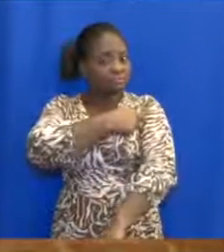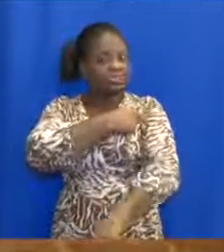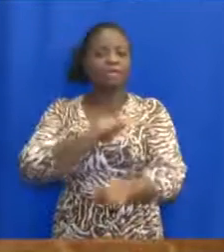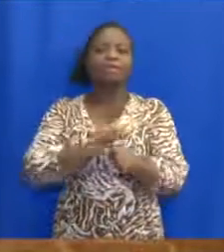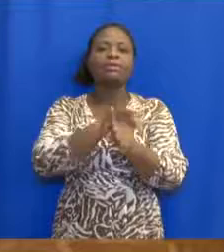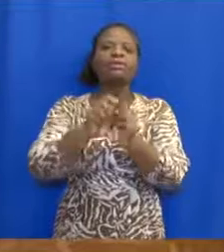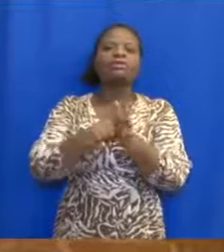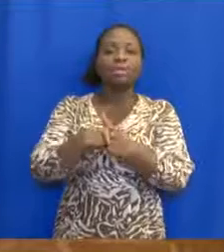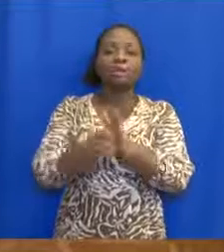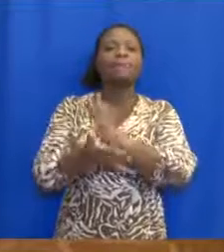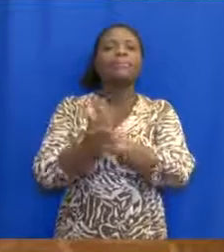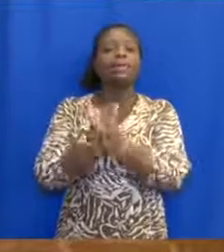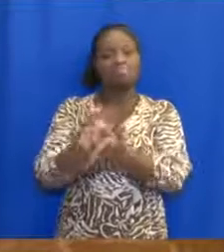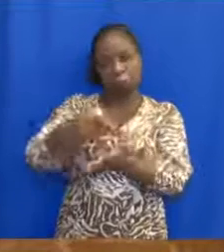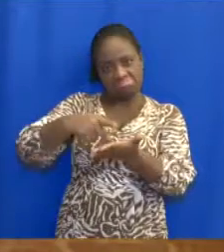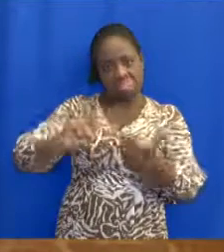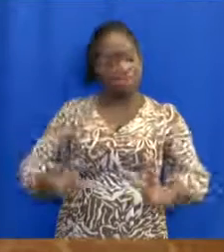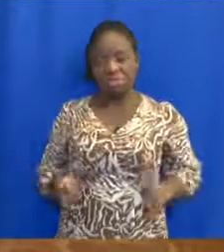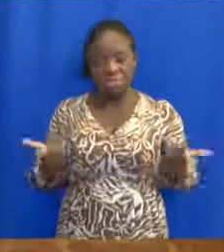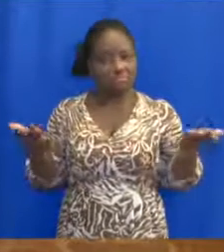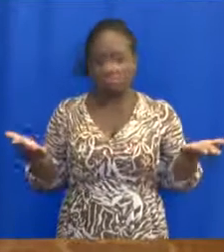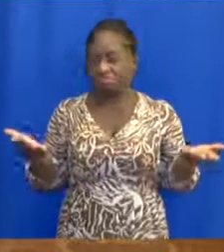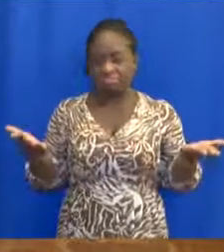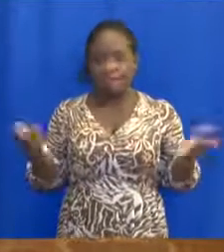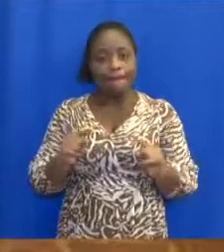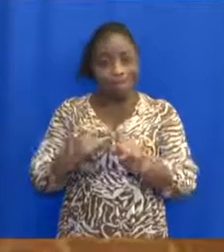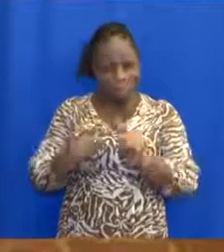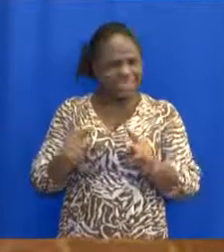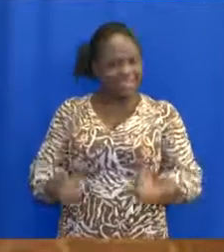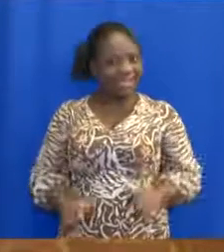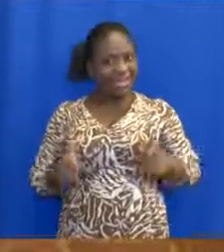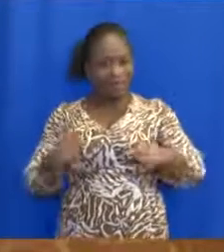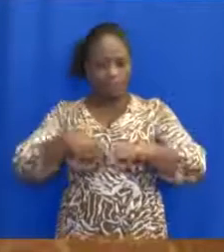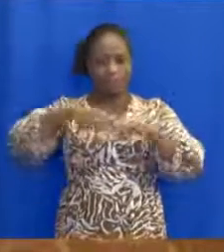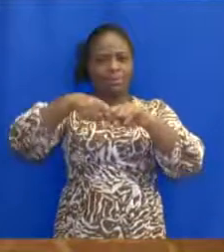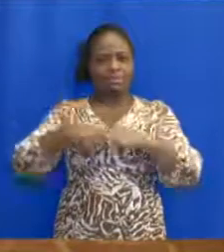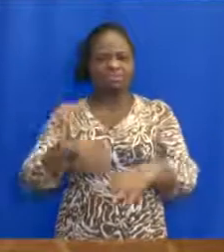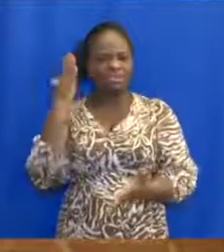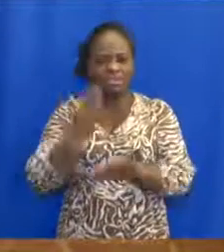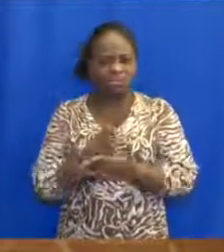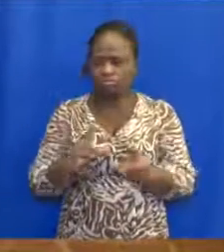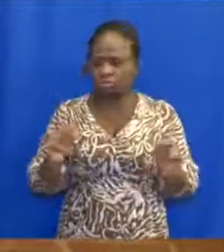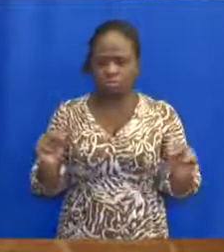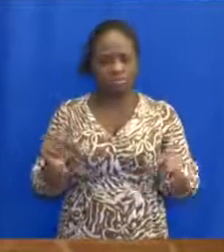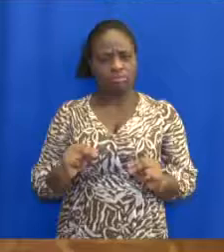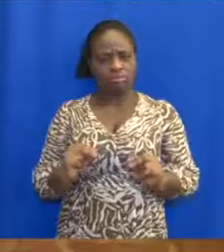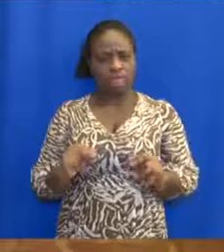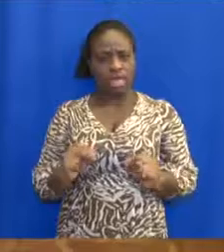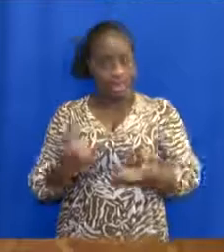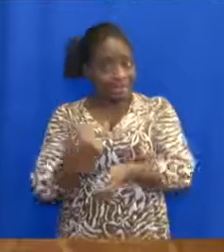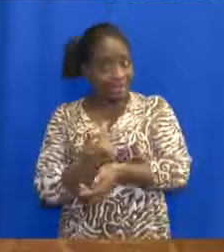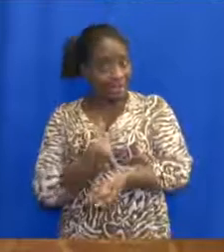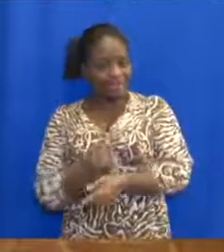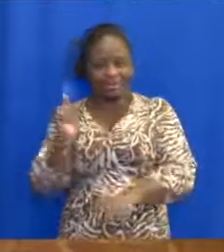will remain a part of our lives. But life cannot be put on hold indefinitely, and